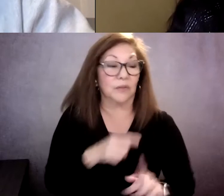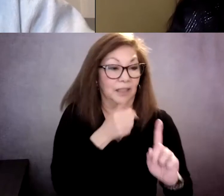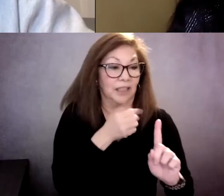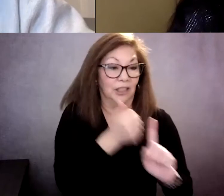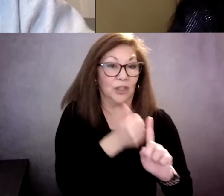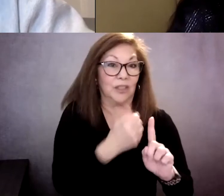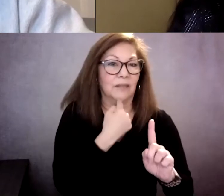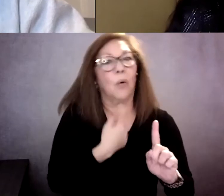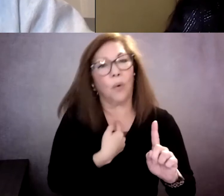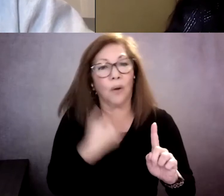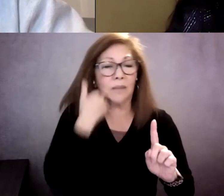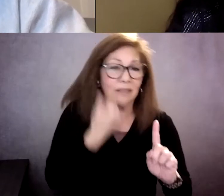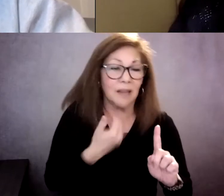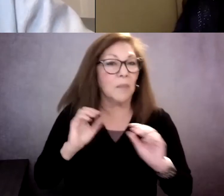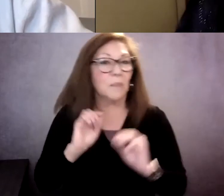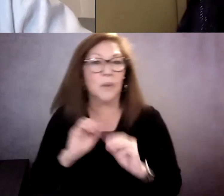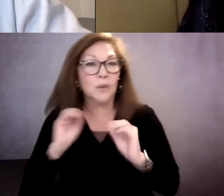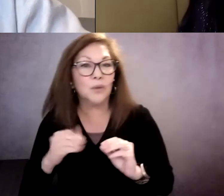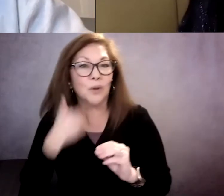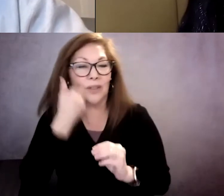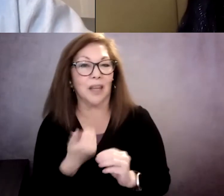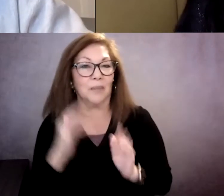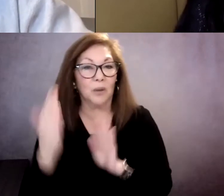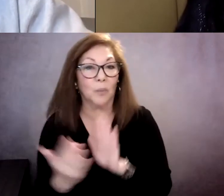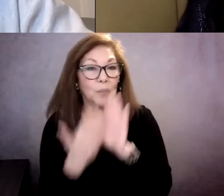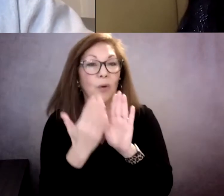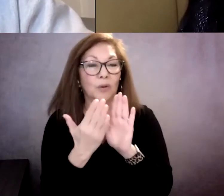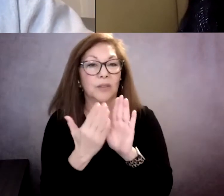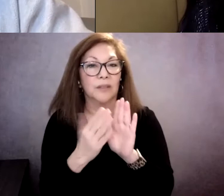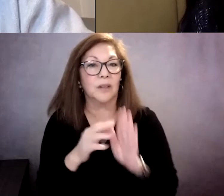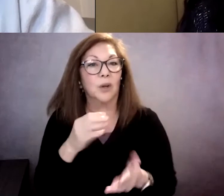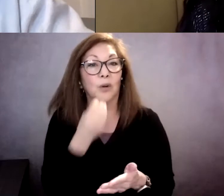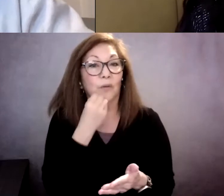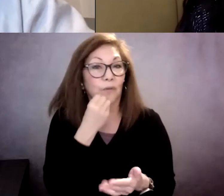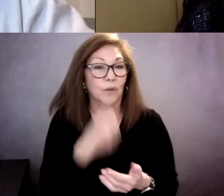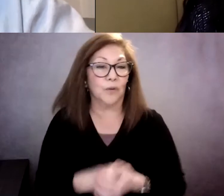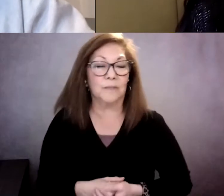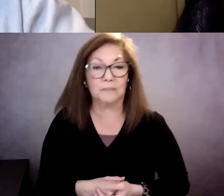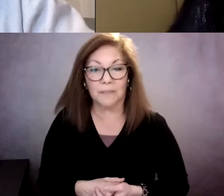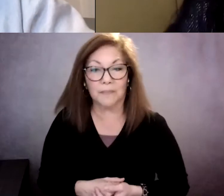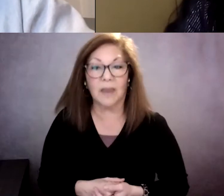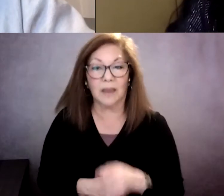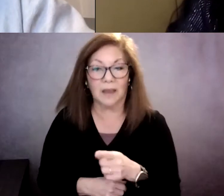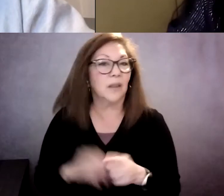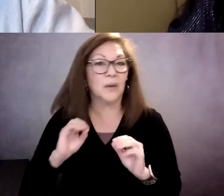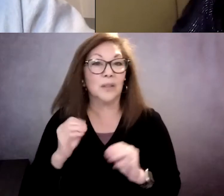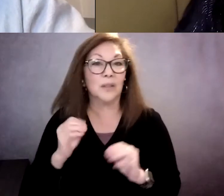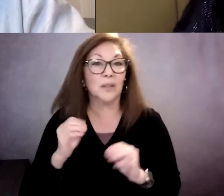there's no shame in the way that she approaches her cuisine. Exactly. Yes, there is no shame,